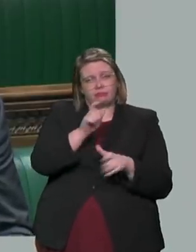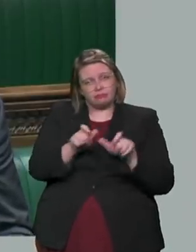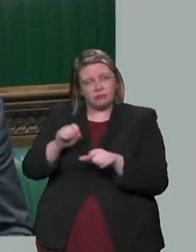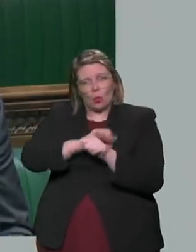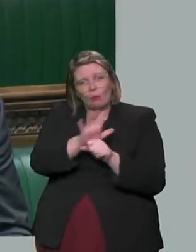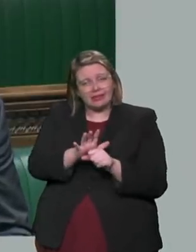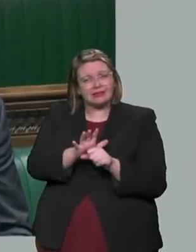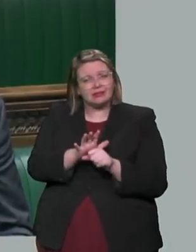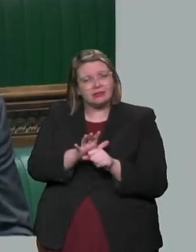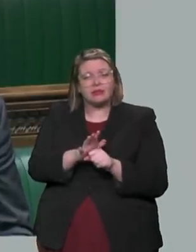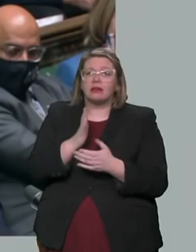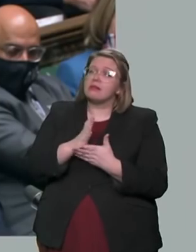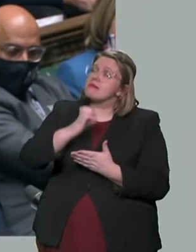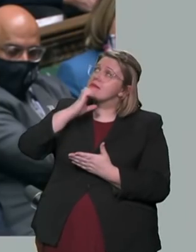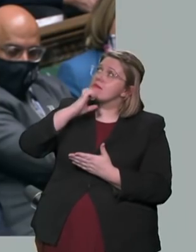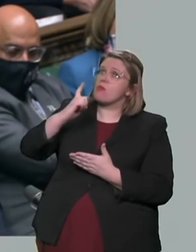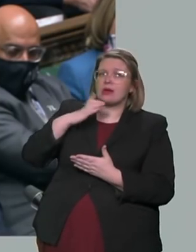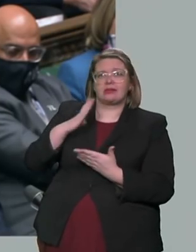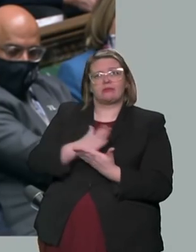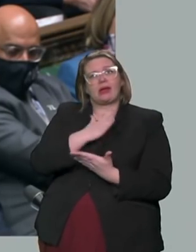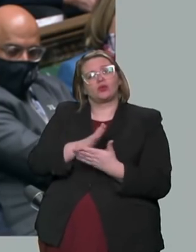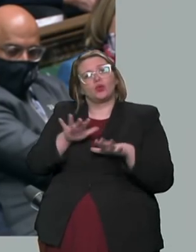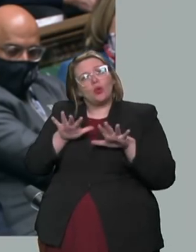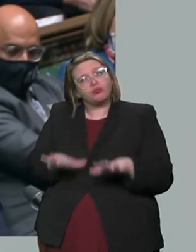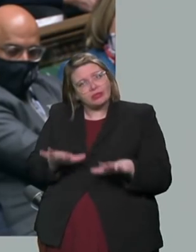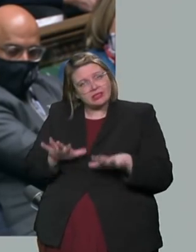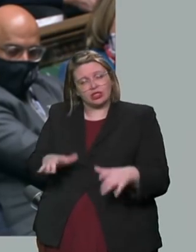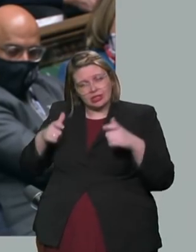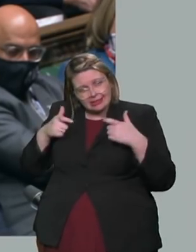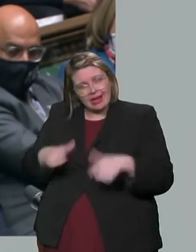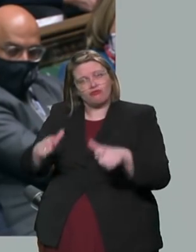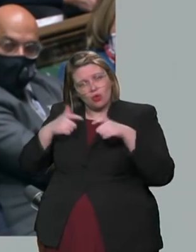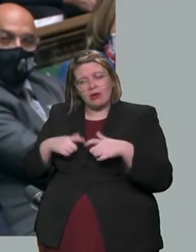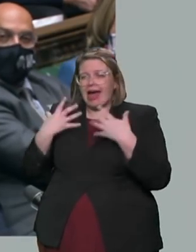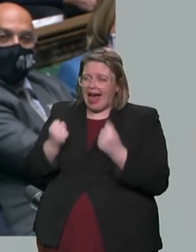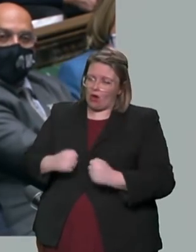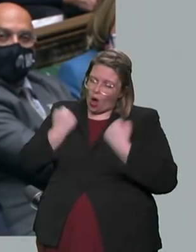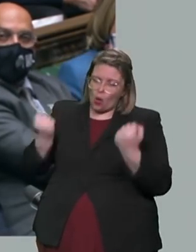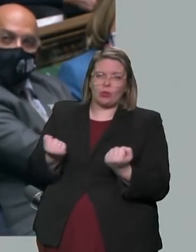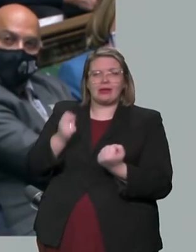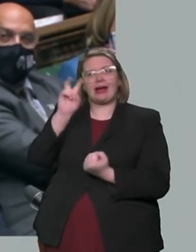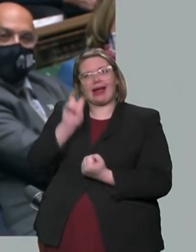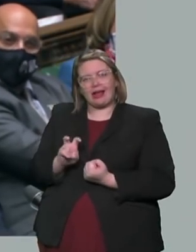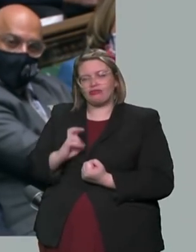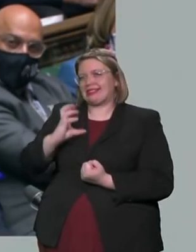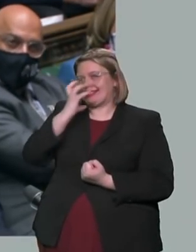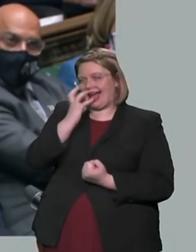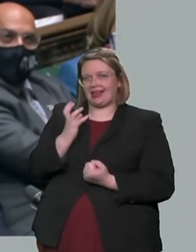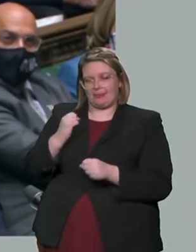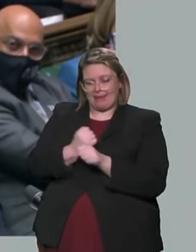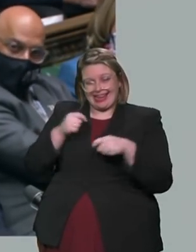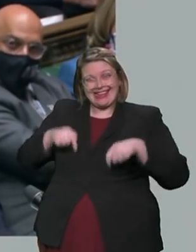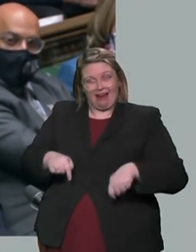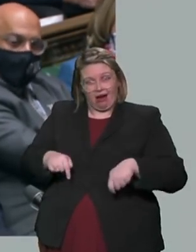what we must do above all is make sure this country has a better supply of cheap and affordable energy, which they